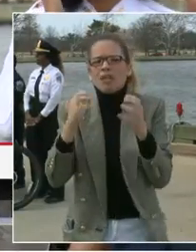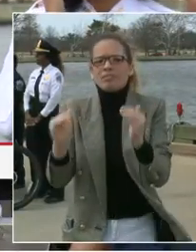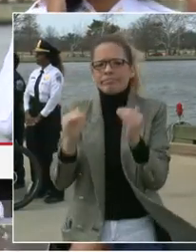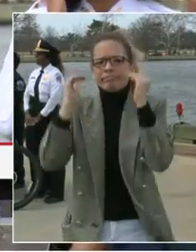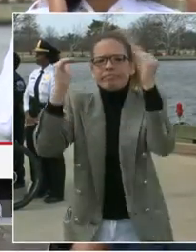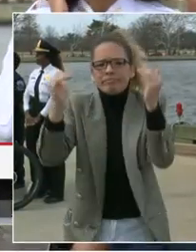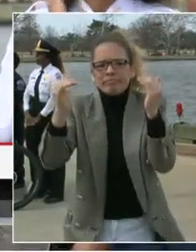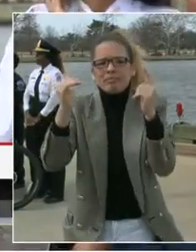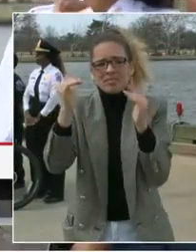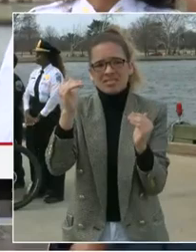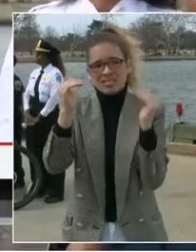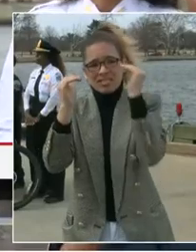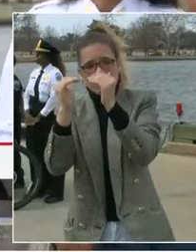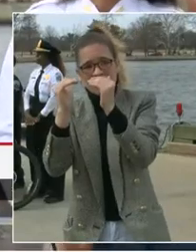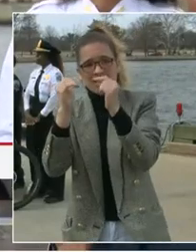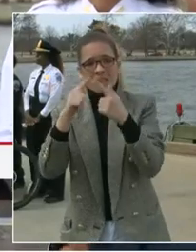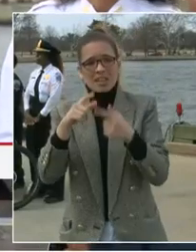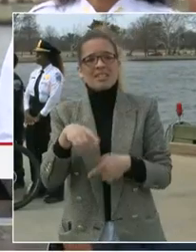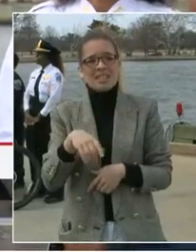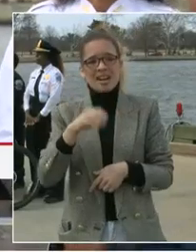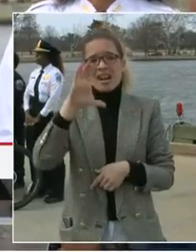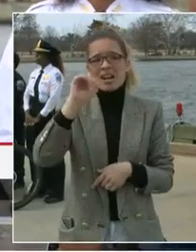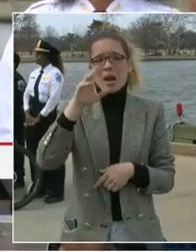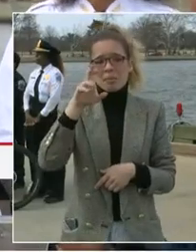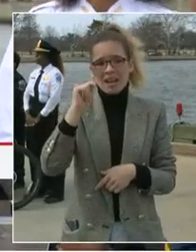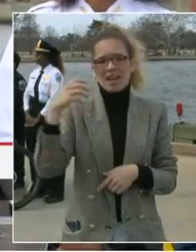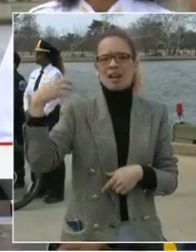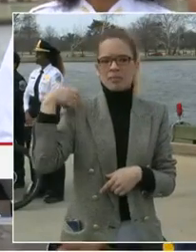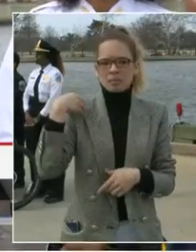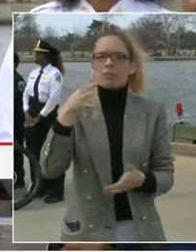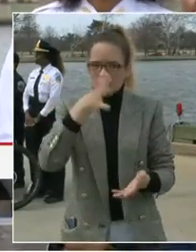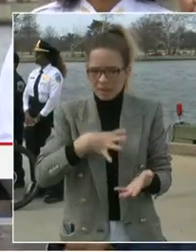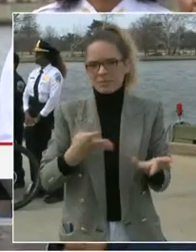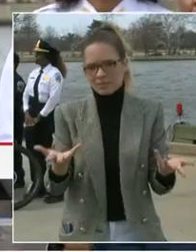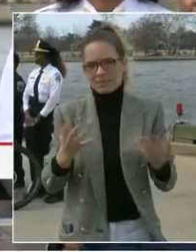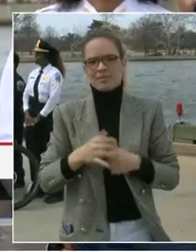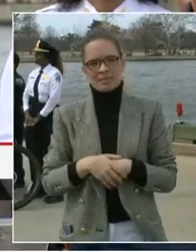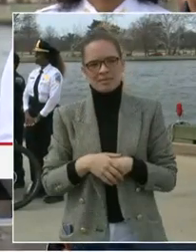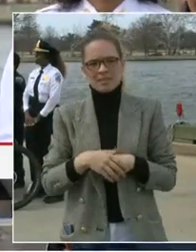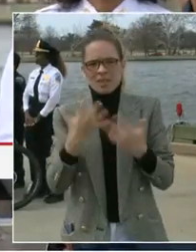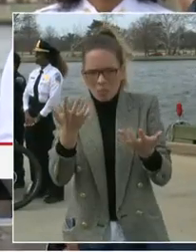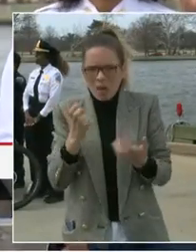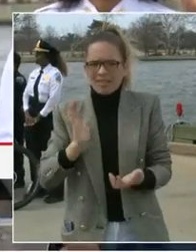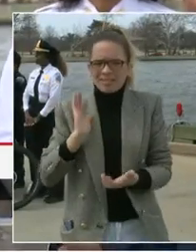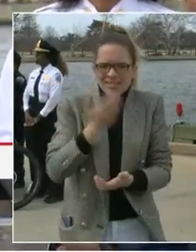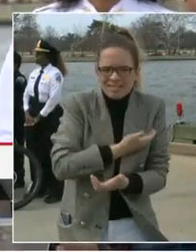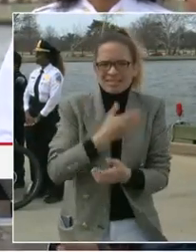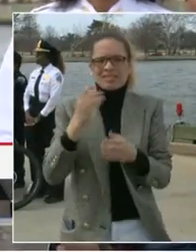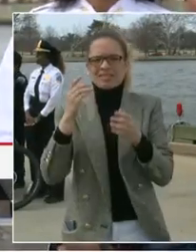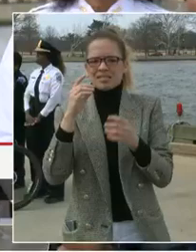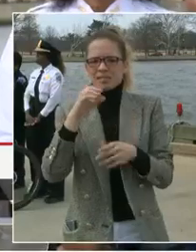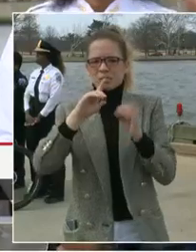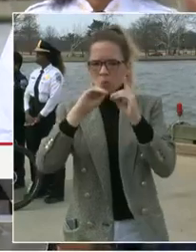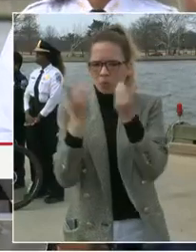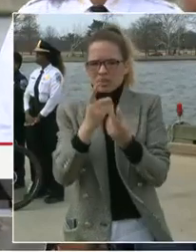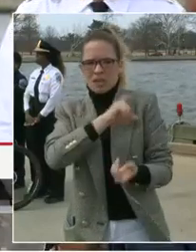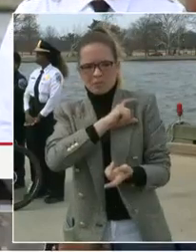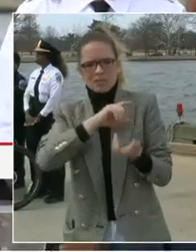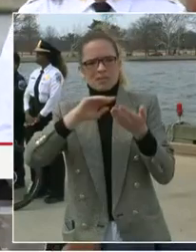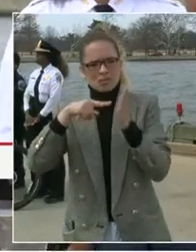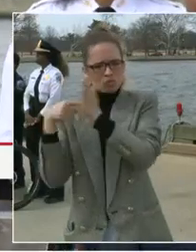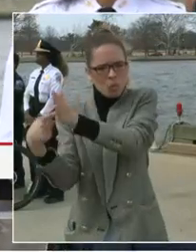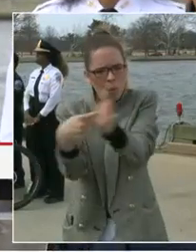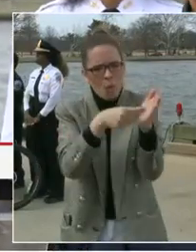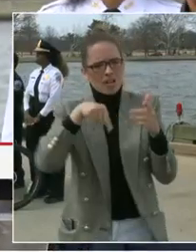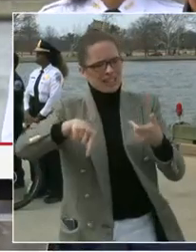of captain are females. We want our department to be representative of the communities we serve, and we